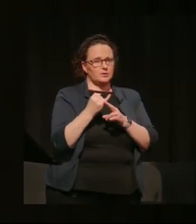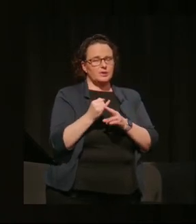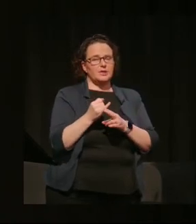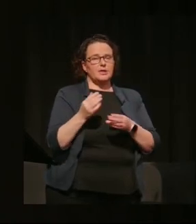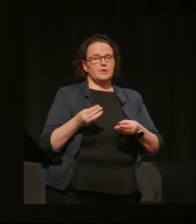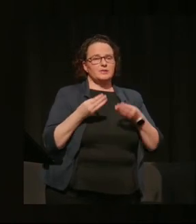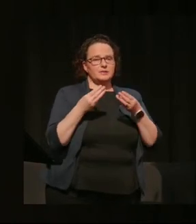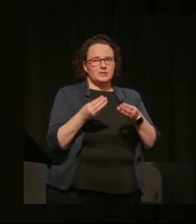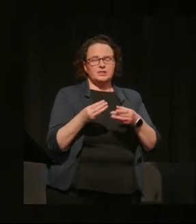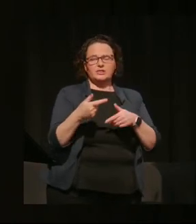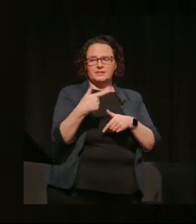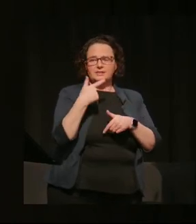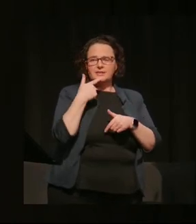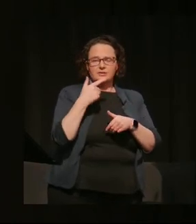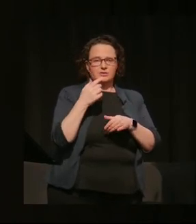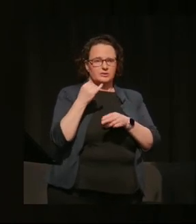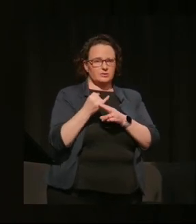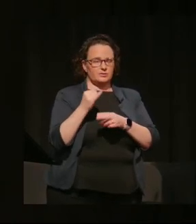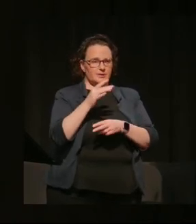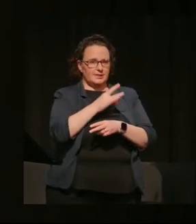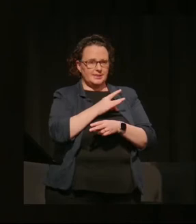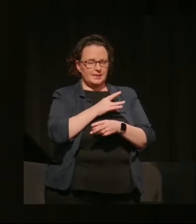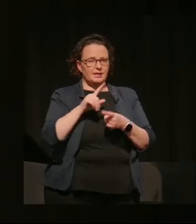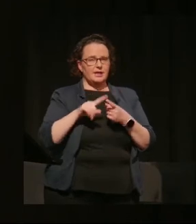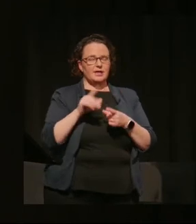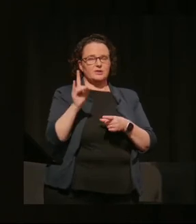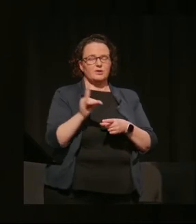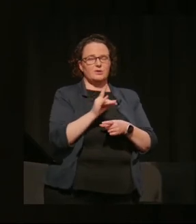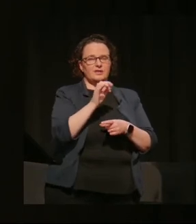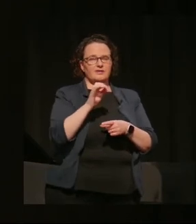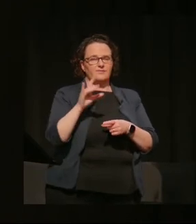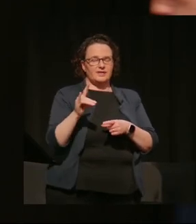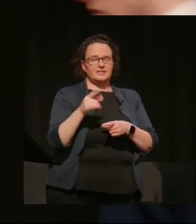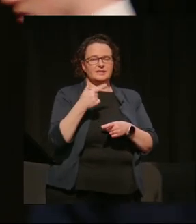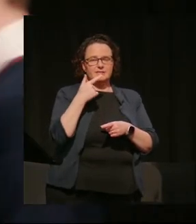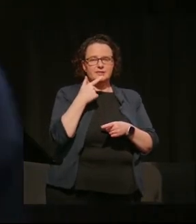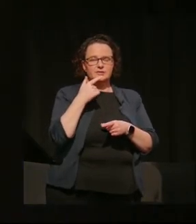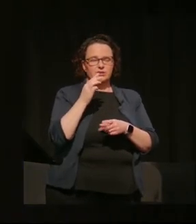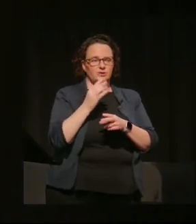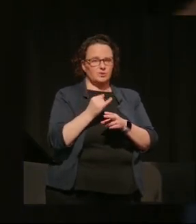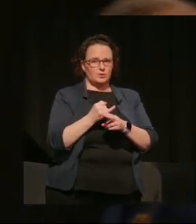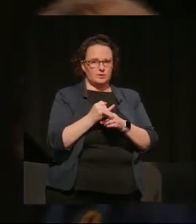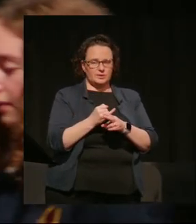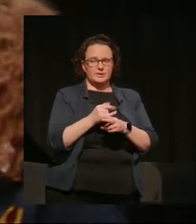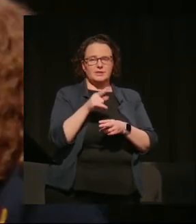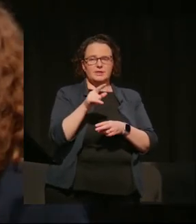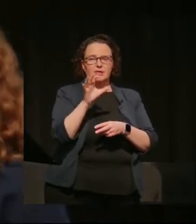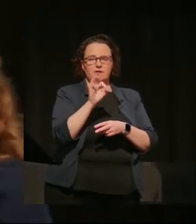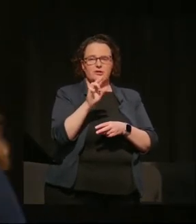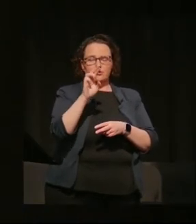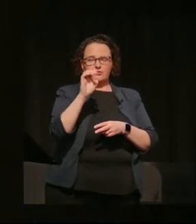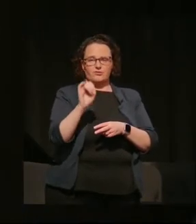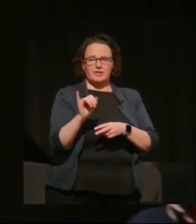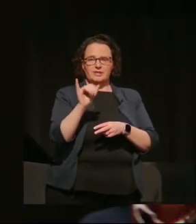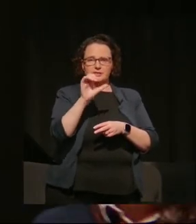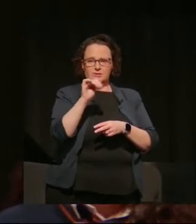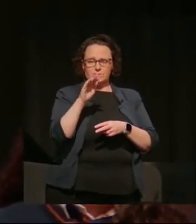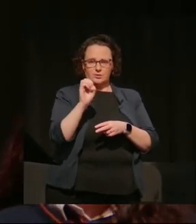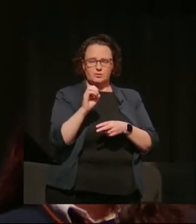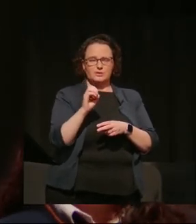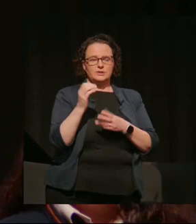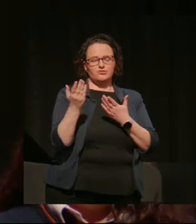School, Kilkenny, and St. David's Holy Faith Secondary School, Greystones, to read from the scroll of